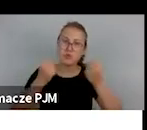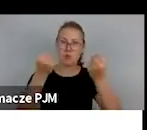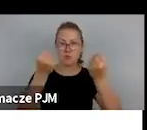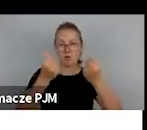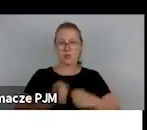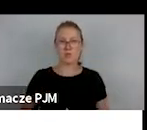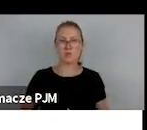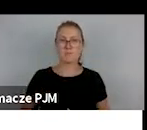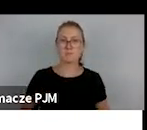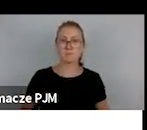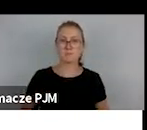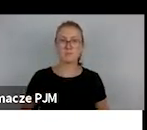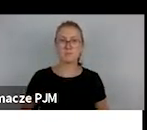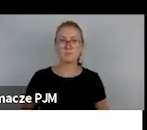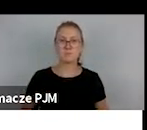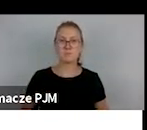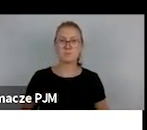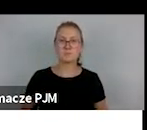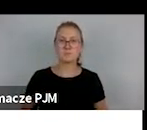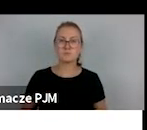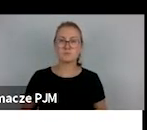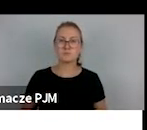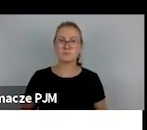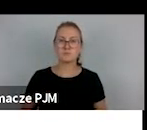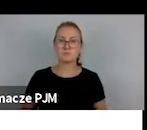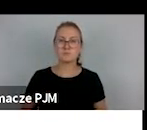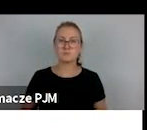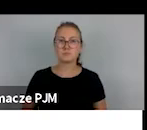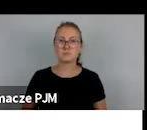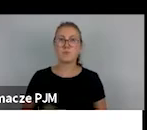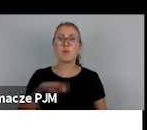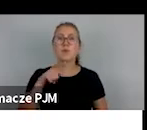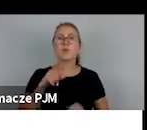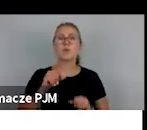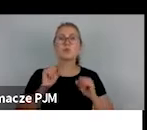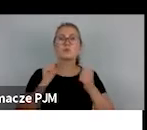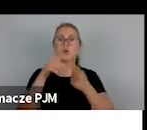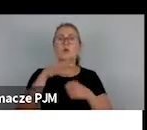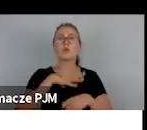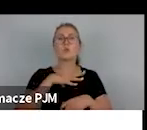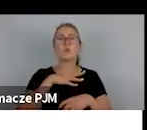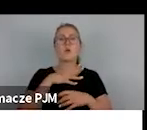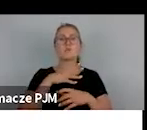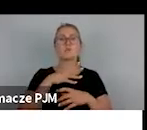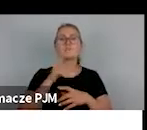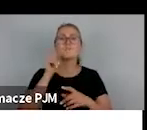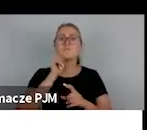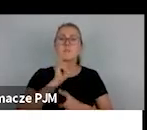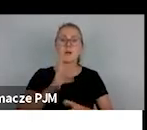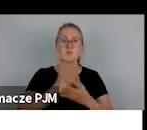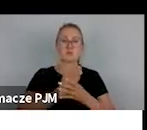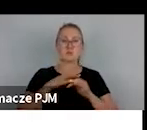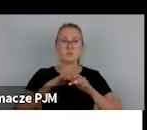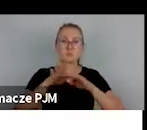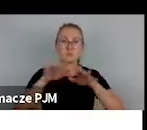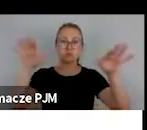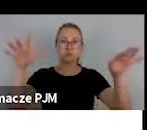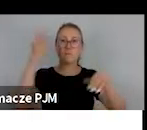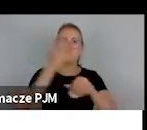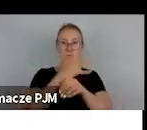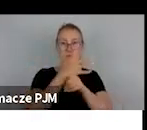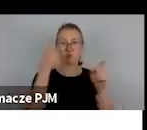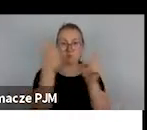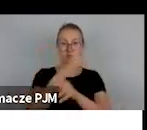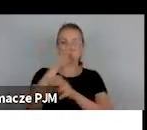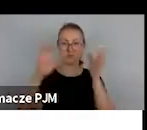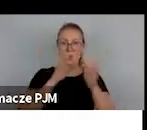organizations in 50 countries around the world. And in many places where I think in the popular imagination, we wouldn't think